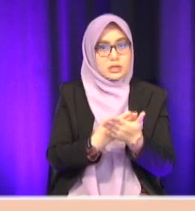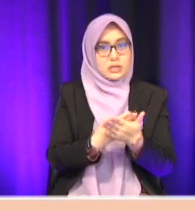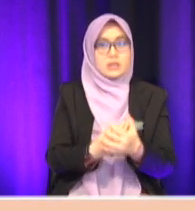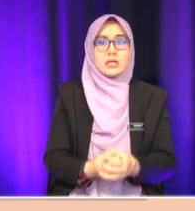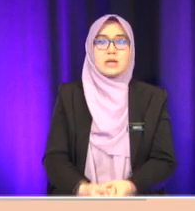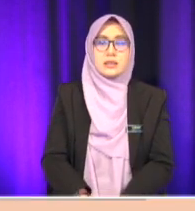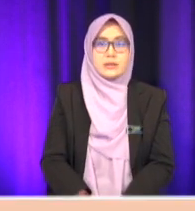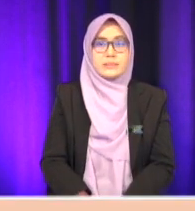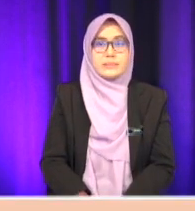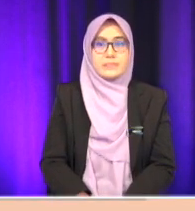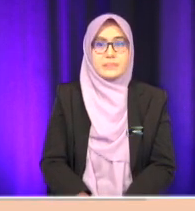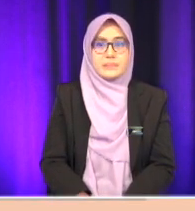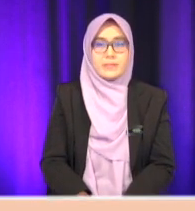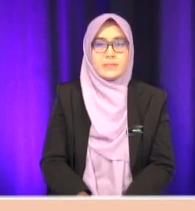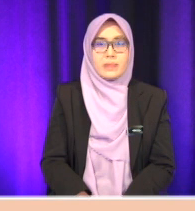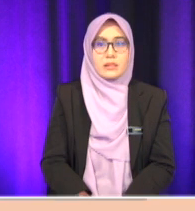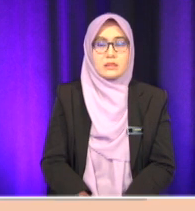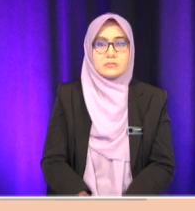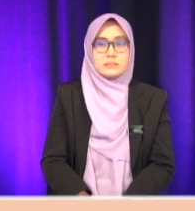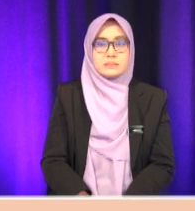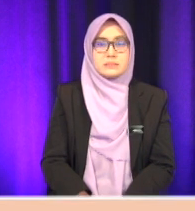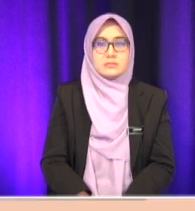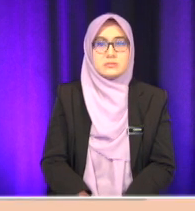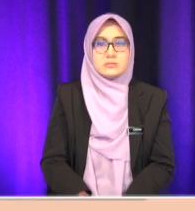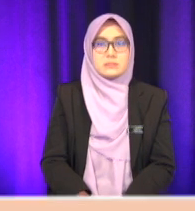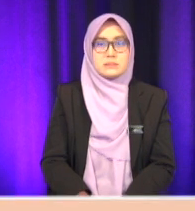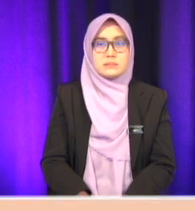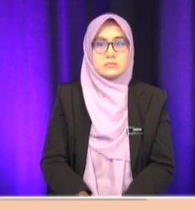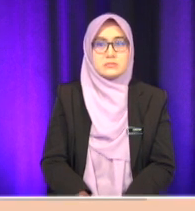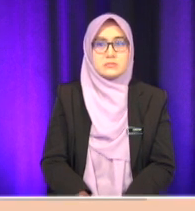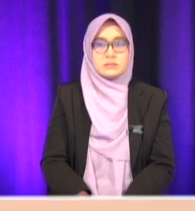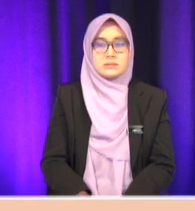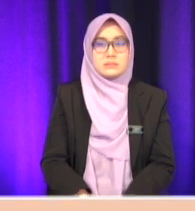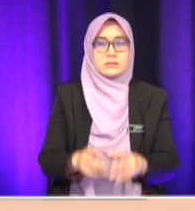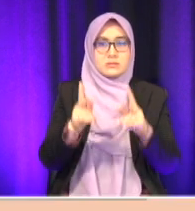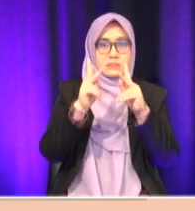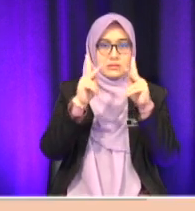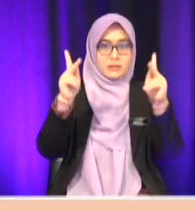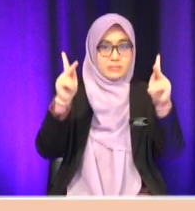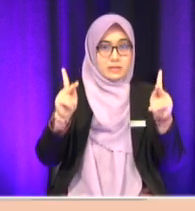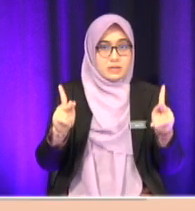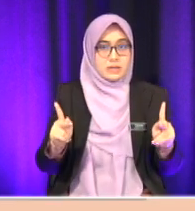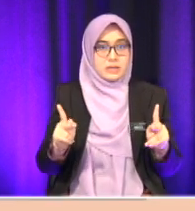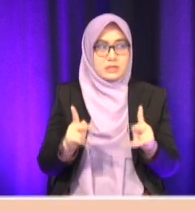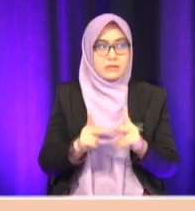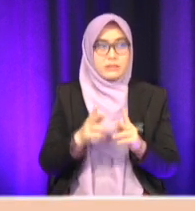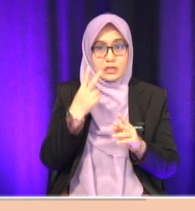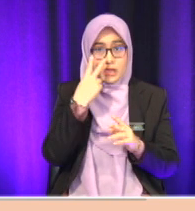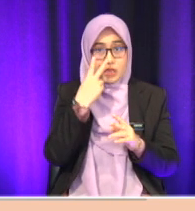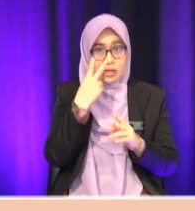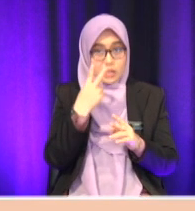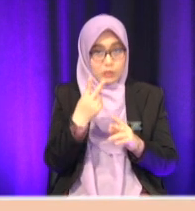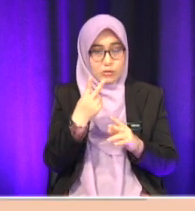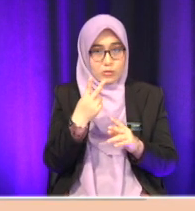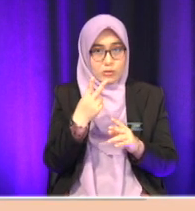better? Okay. So here, this is the paragraph. The father worked hard day and